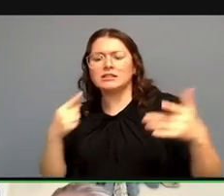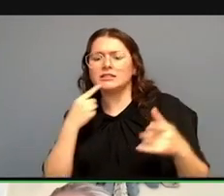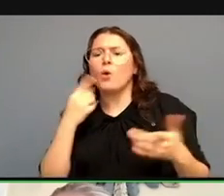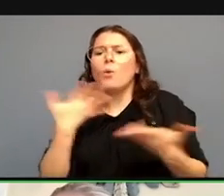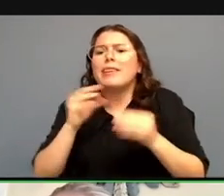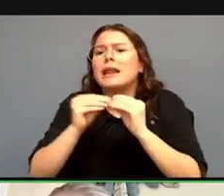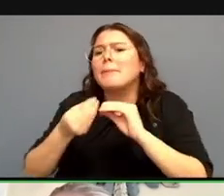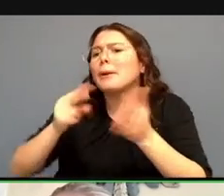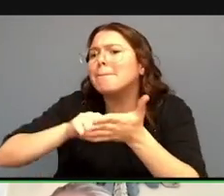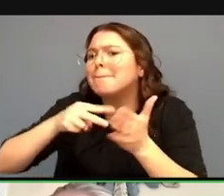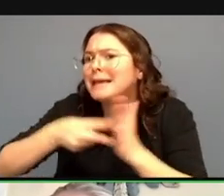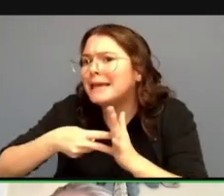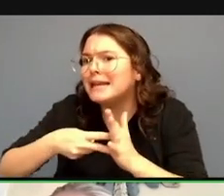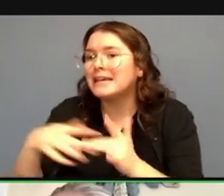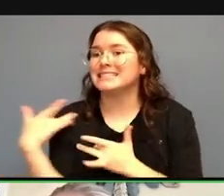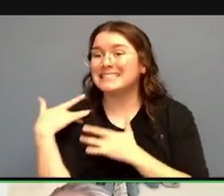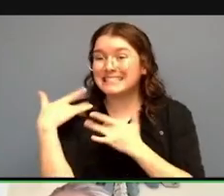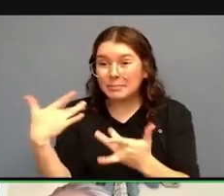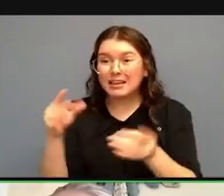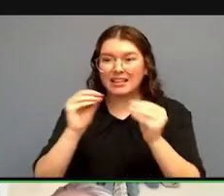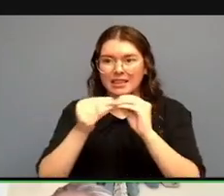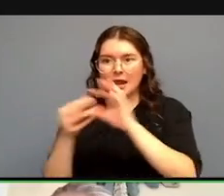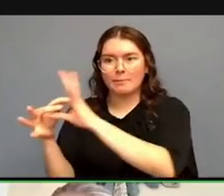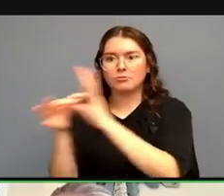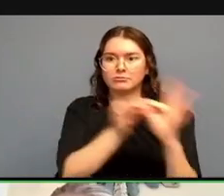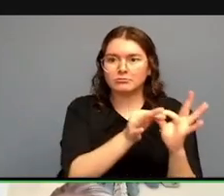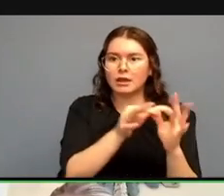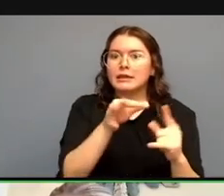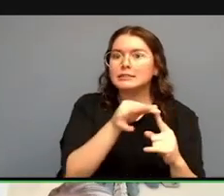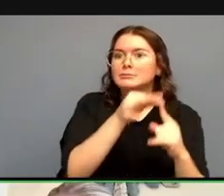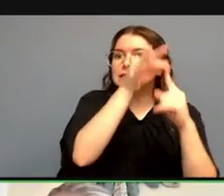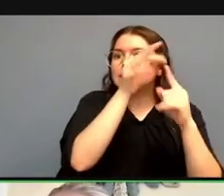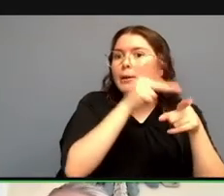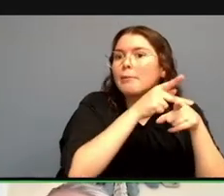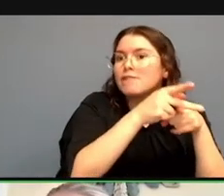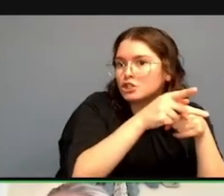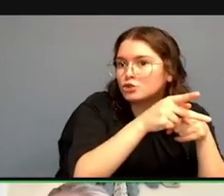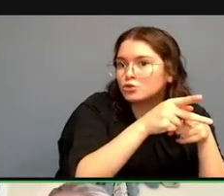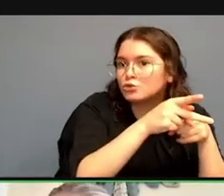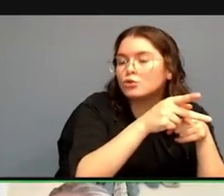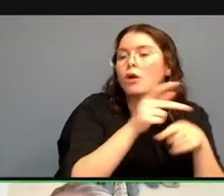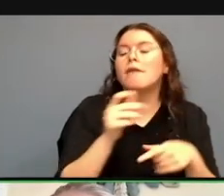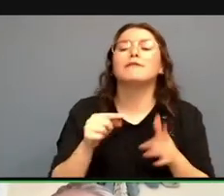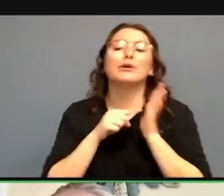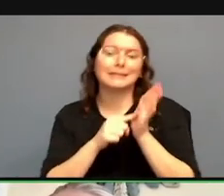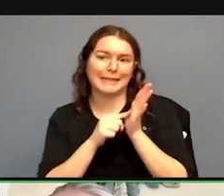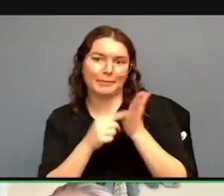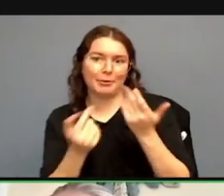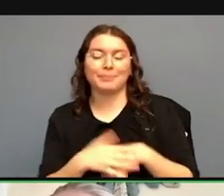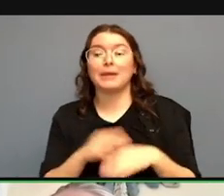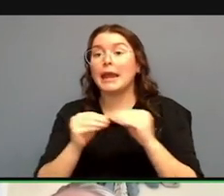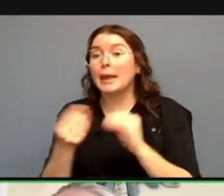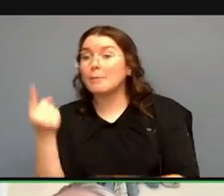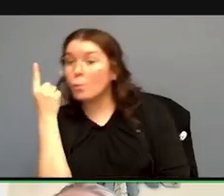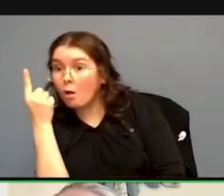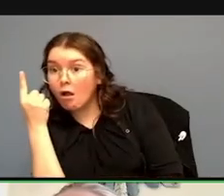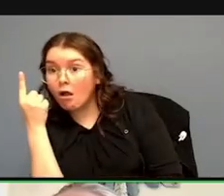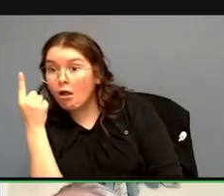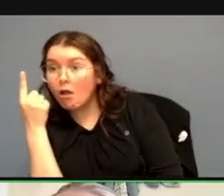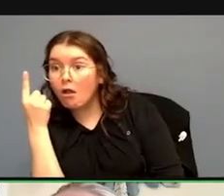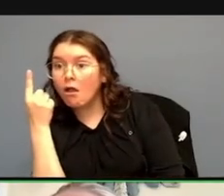usually each of those numbers corresponds to a specific professional. For example, a number 1 would be